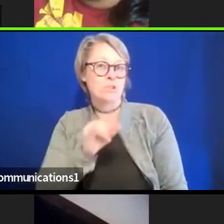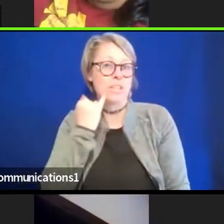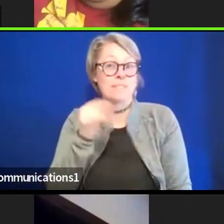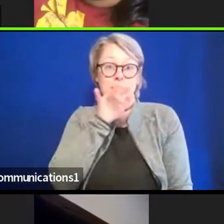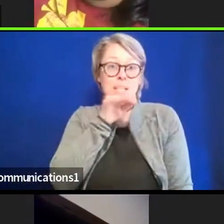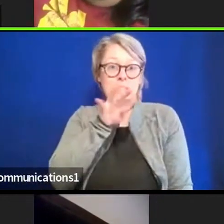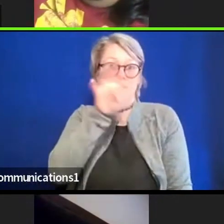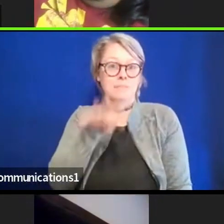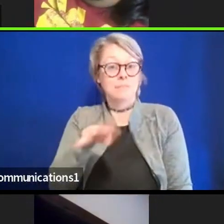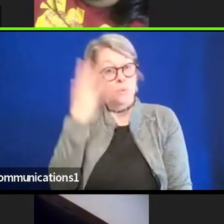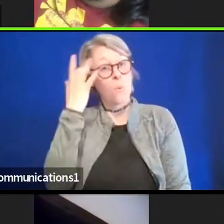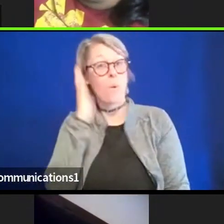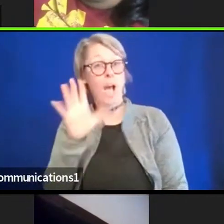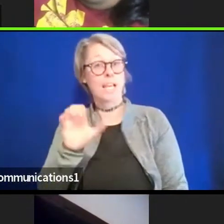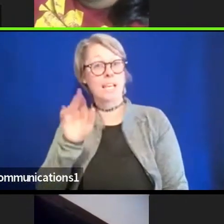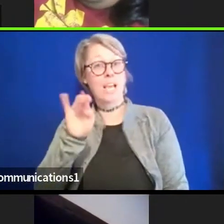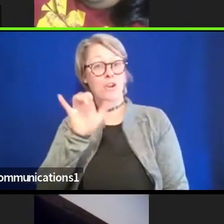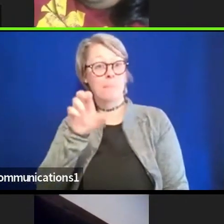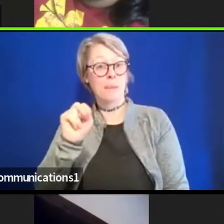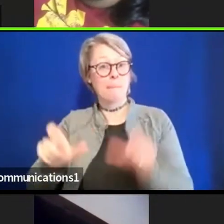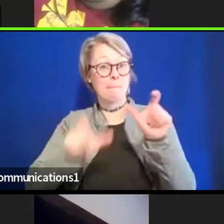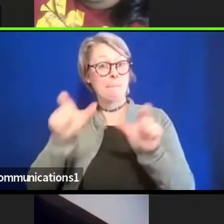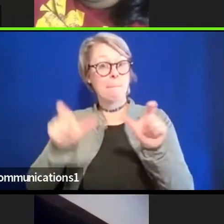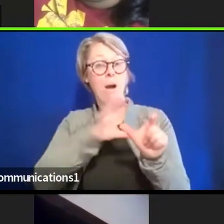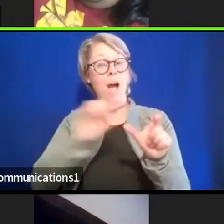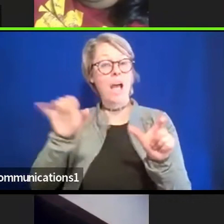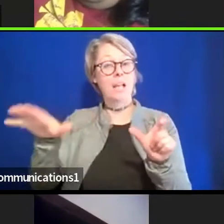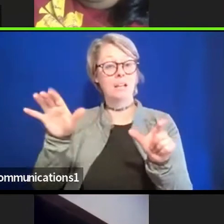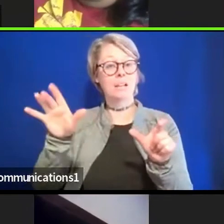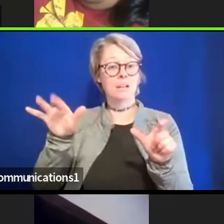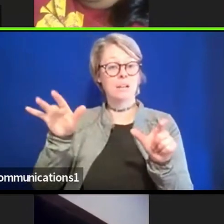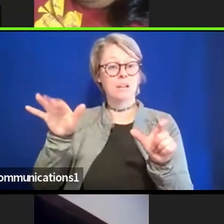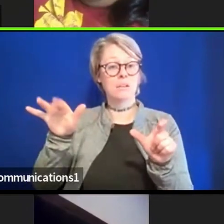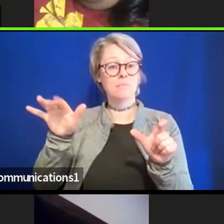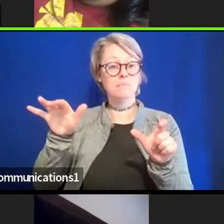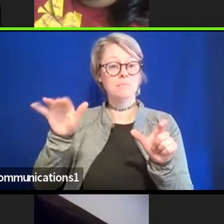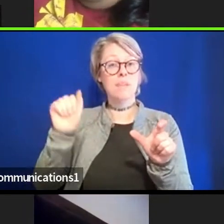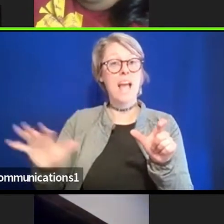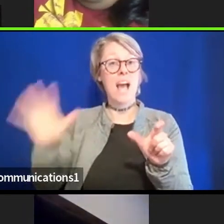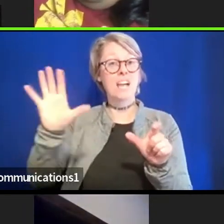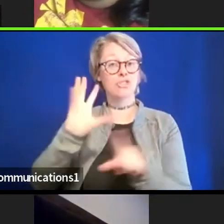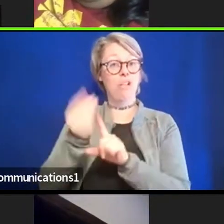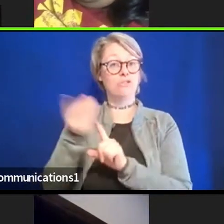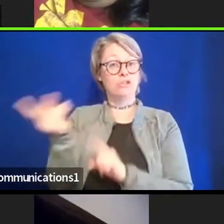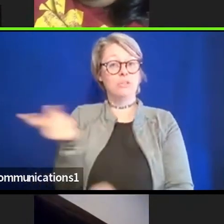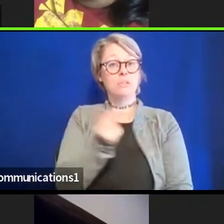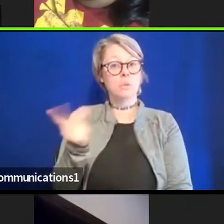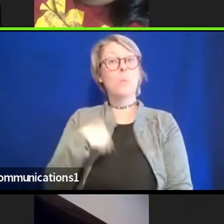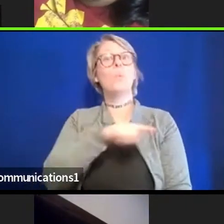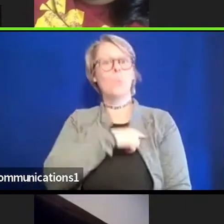especially Caribbean people, or Caribbean and people in Asian culture. We